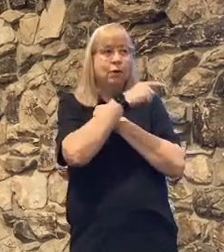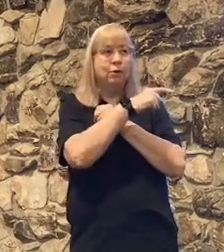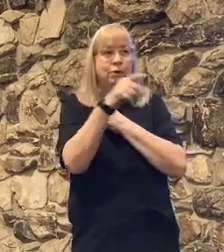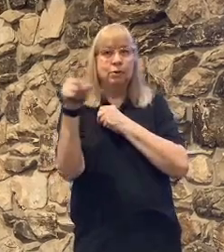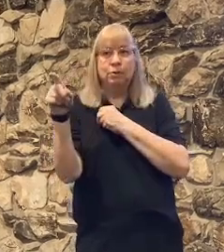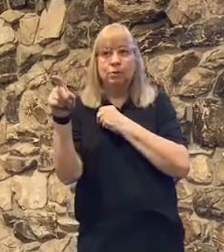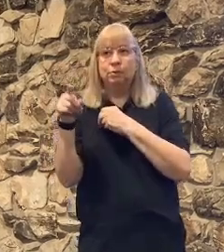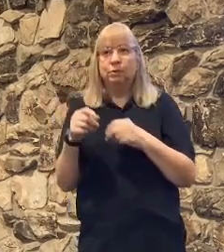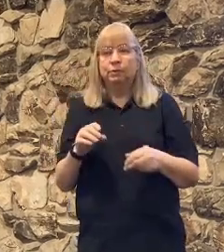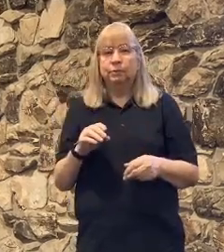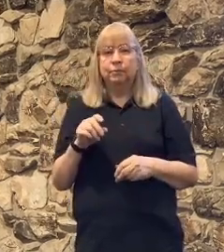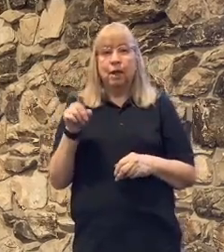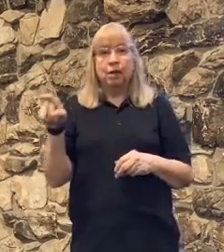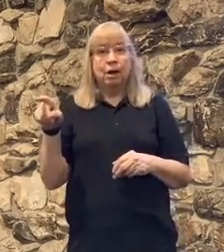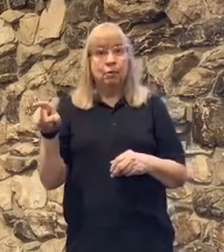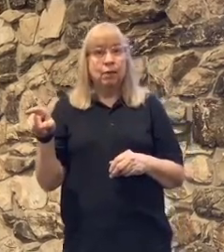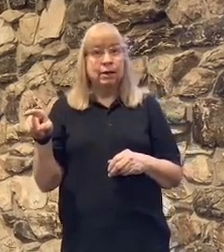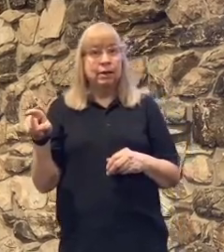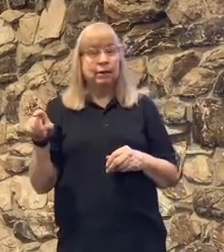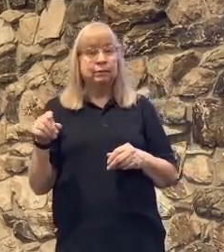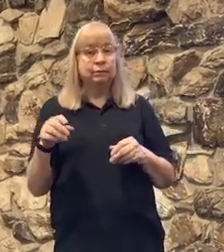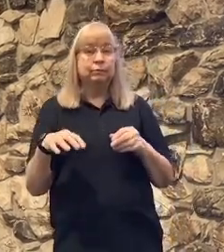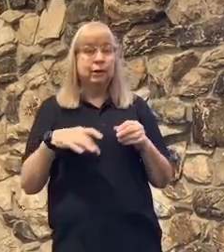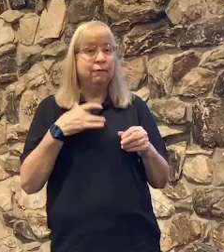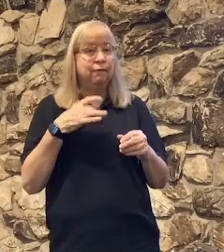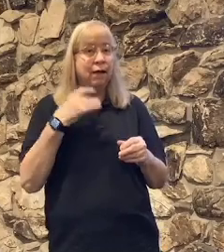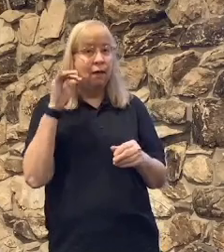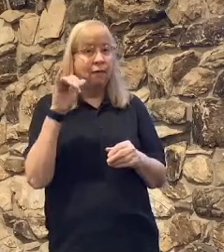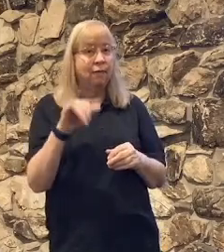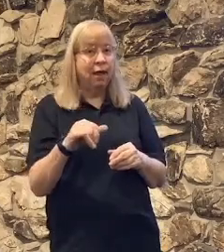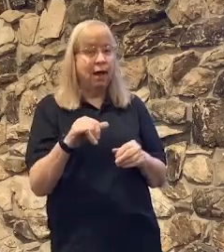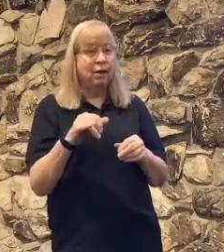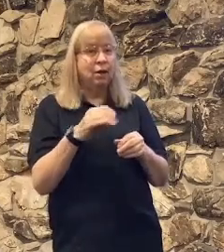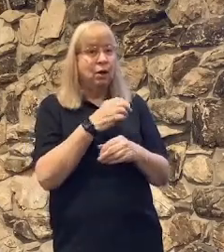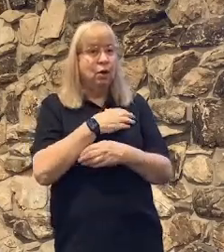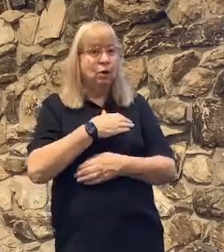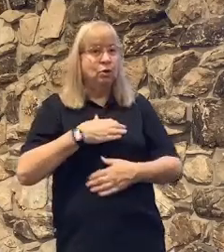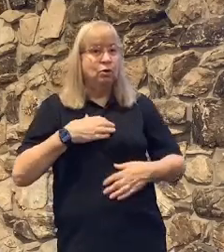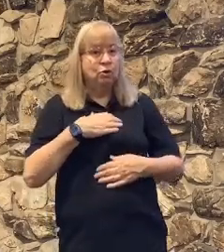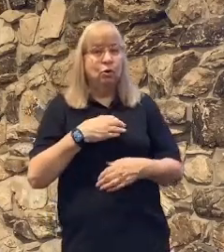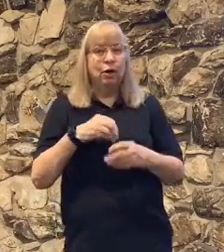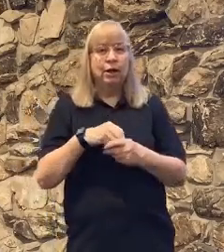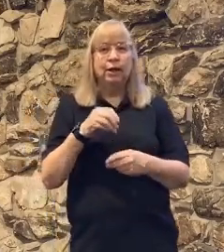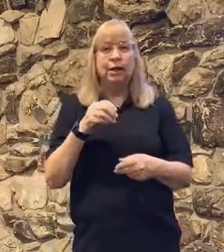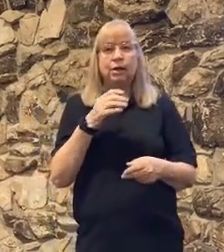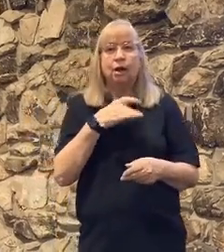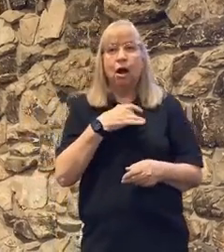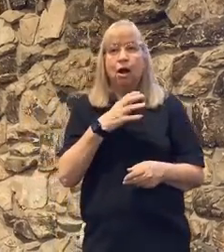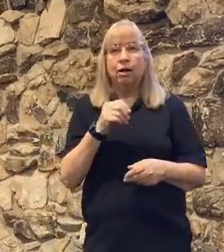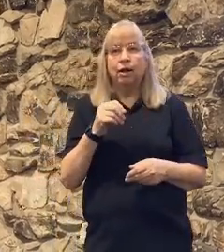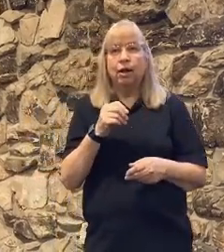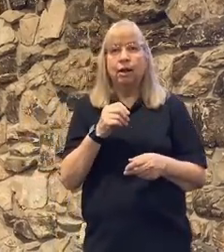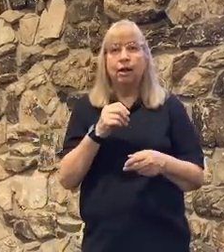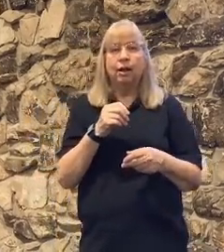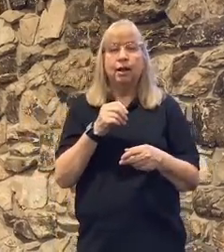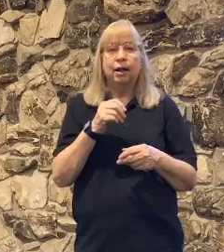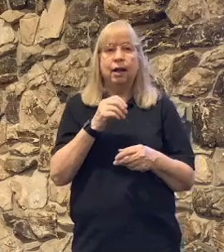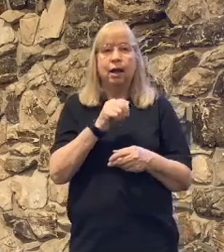John Wesley, when he felt that joy in his heart, Aldersgate,